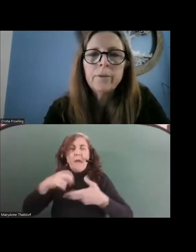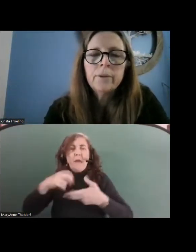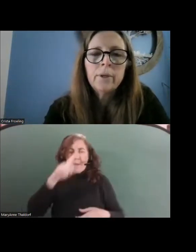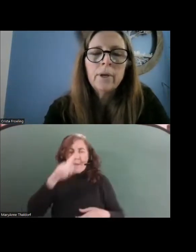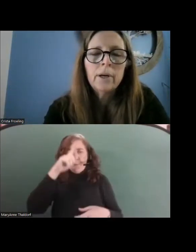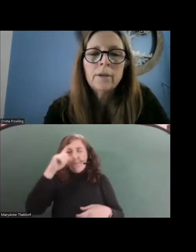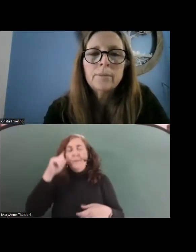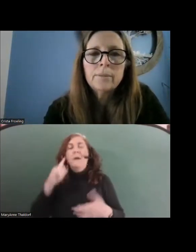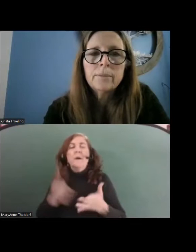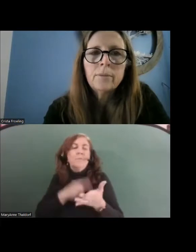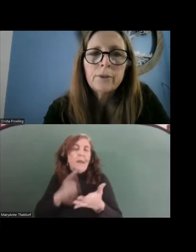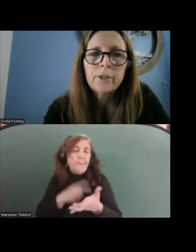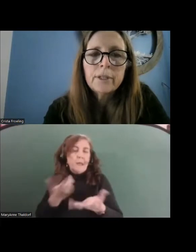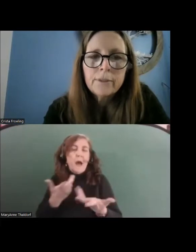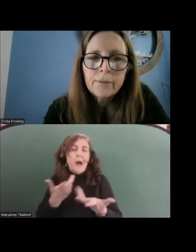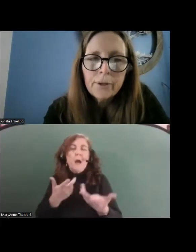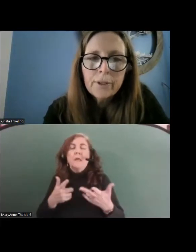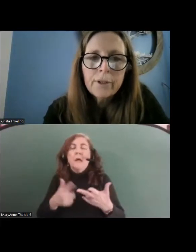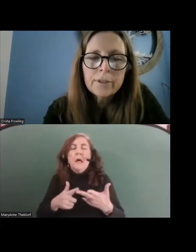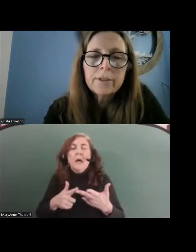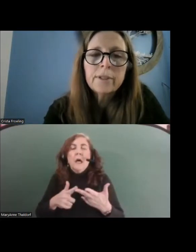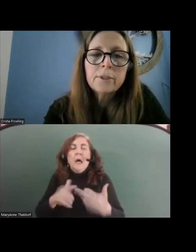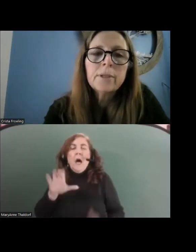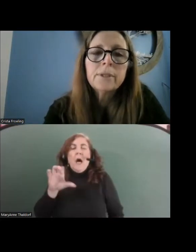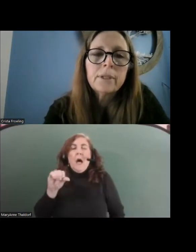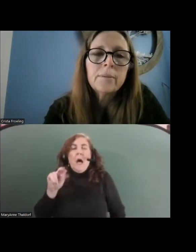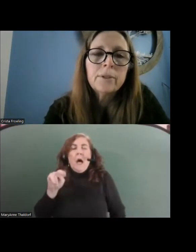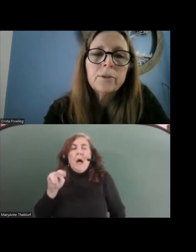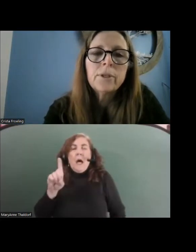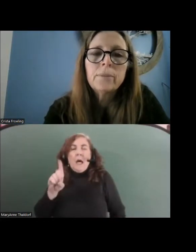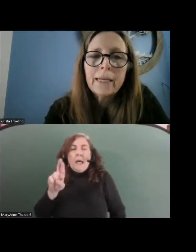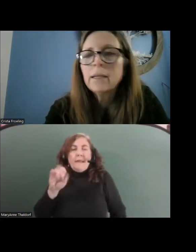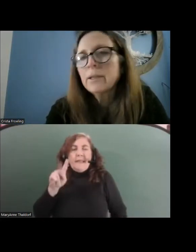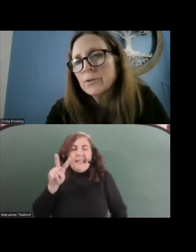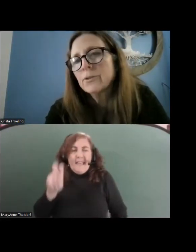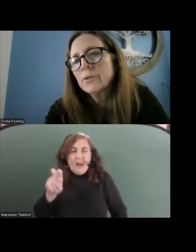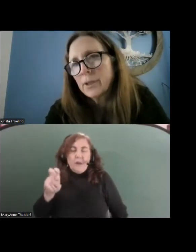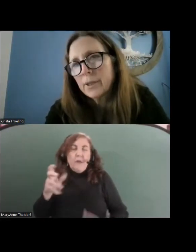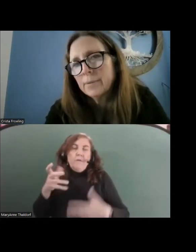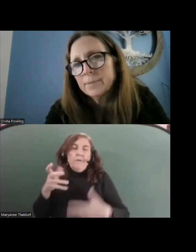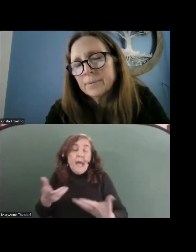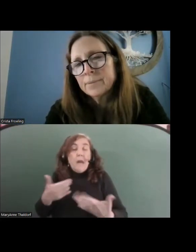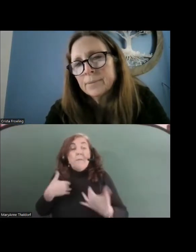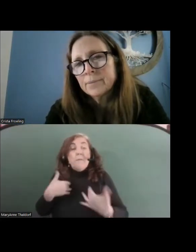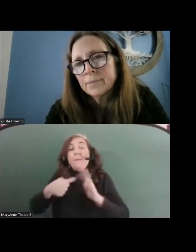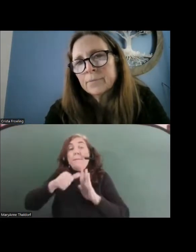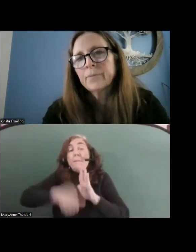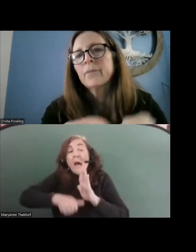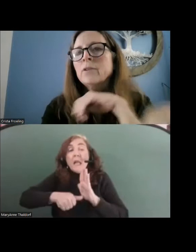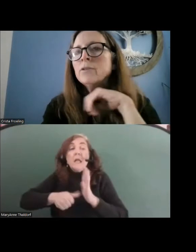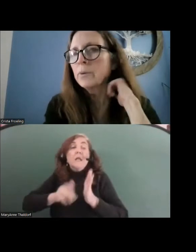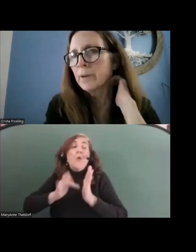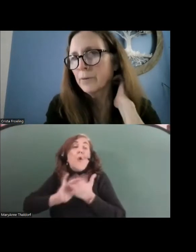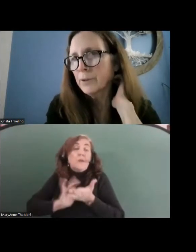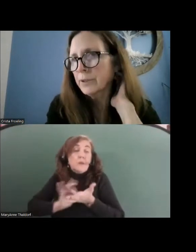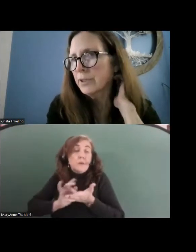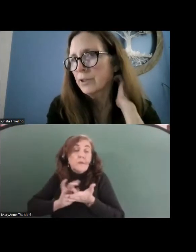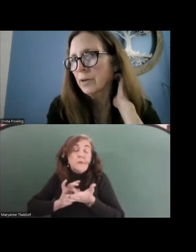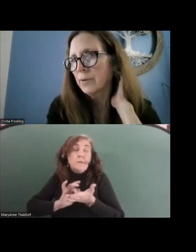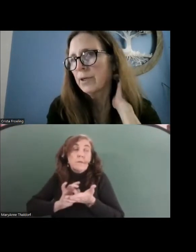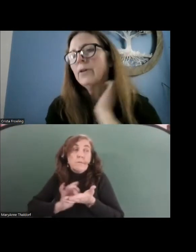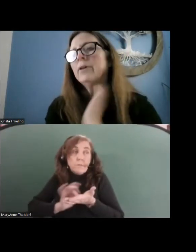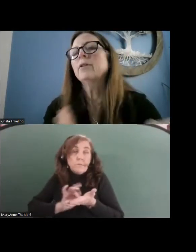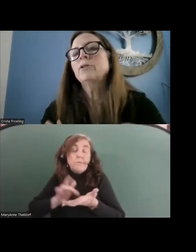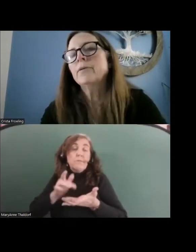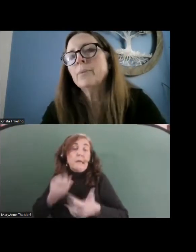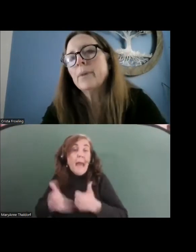through. With conductive hearing loss, sometimes it can be treated medically or surgically. So whenever you see a child